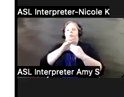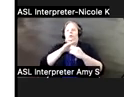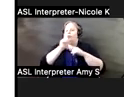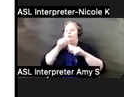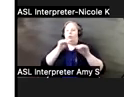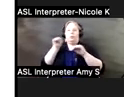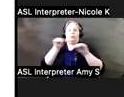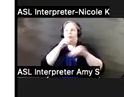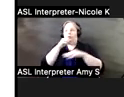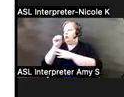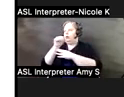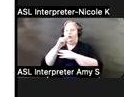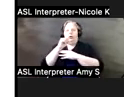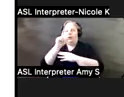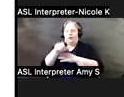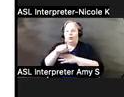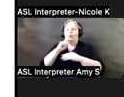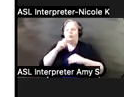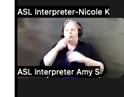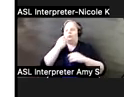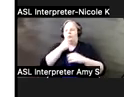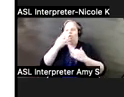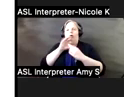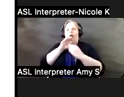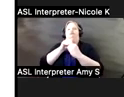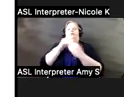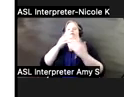or right to access the control because that's where their mouth is already resting.